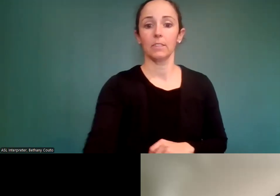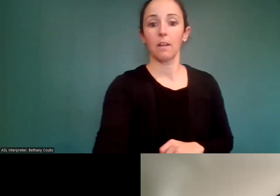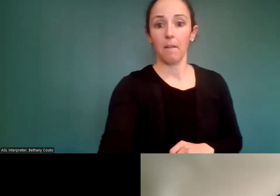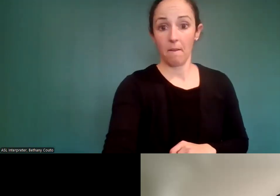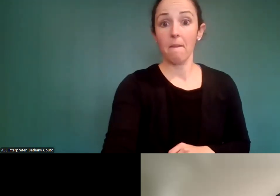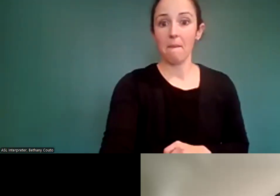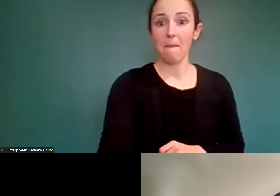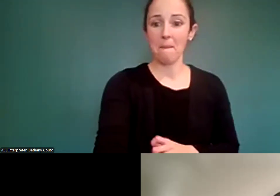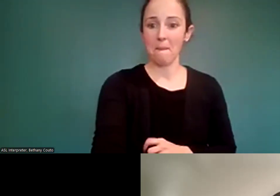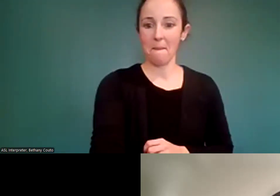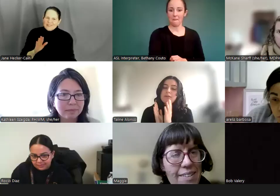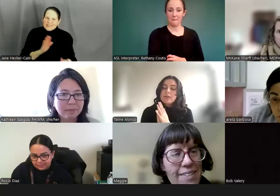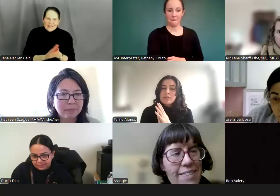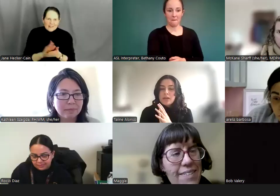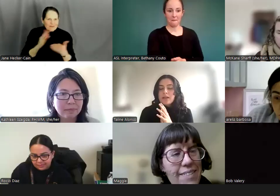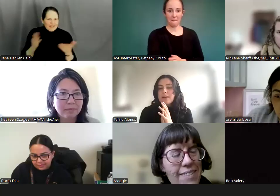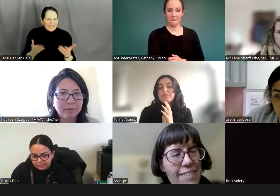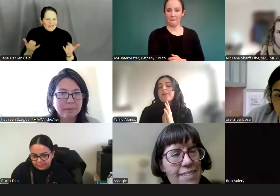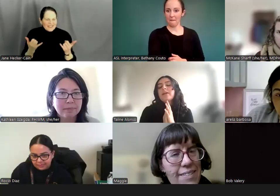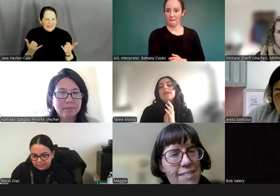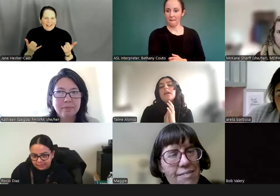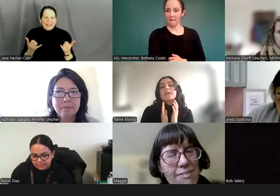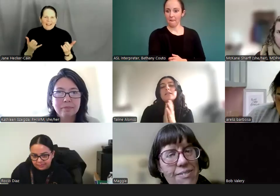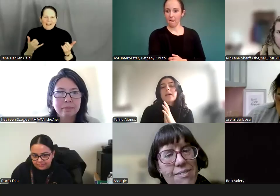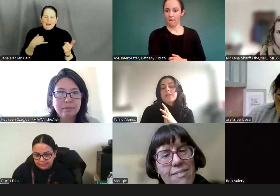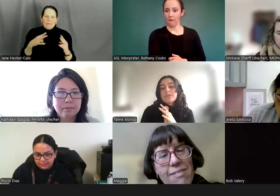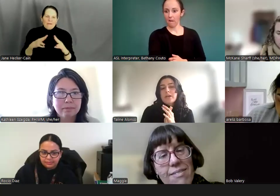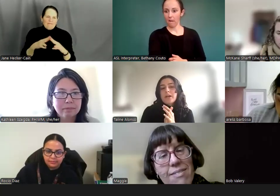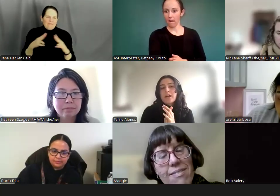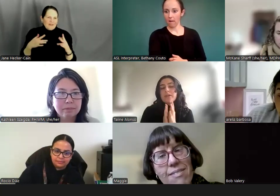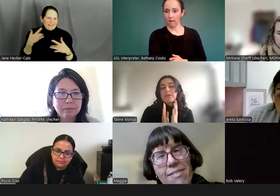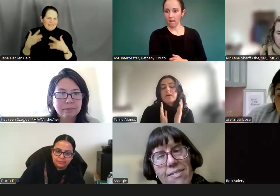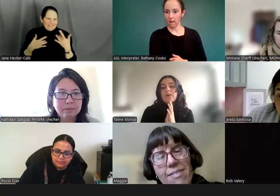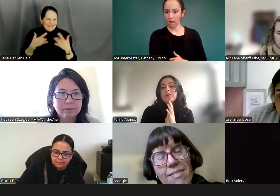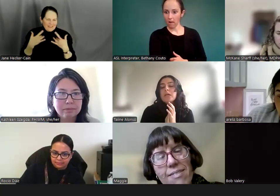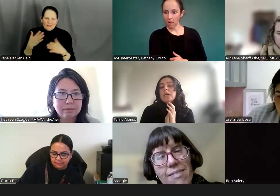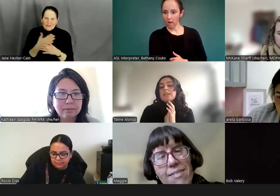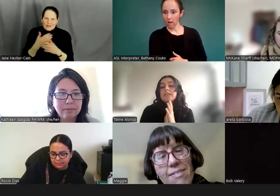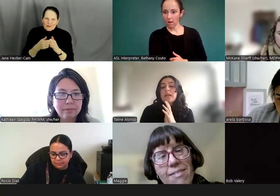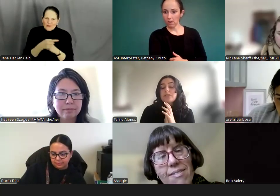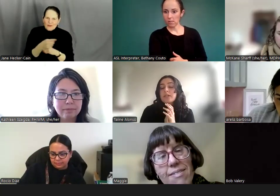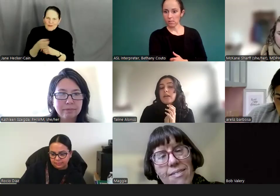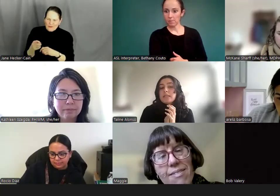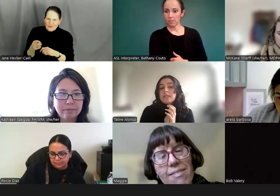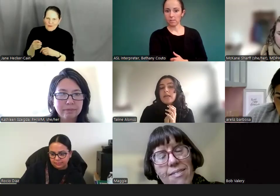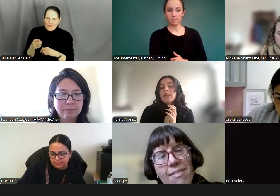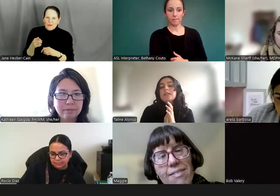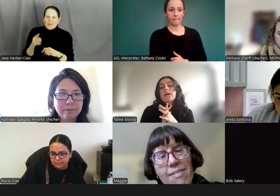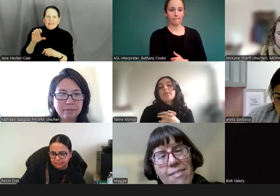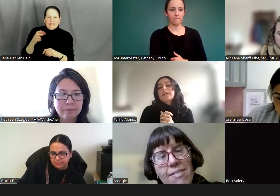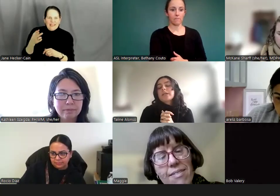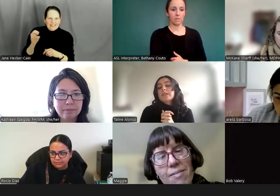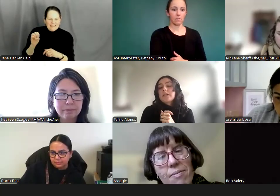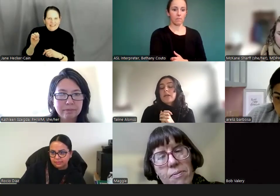Everyone, it's nice to be here with you all today. I'm very excited to share with you how the CHES data